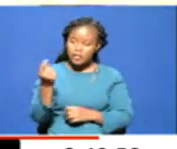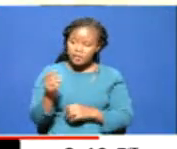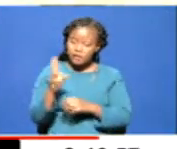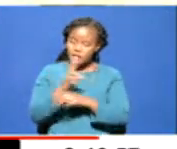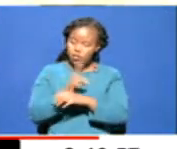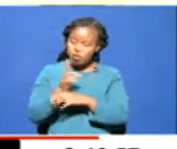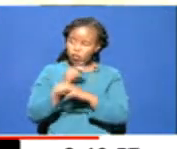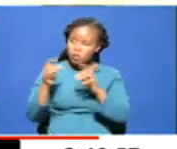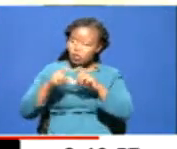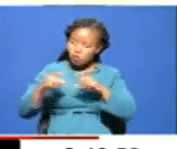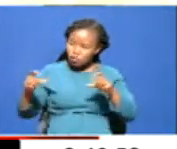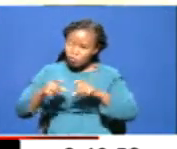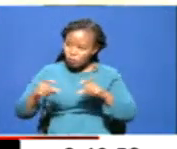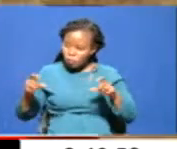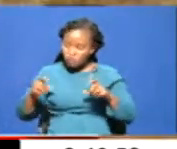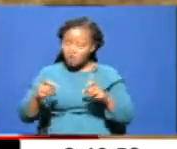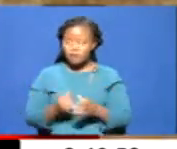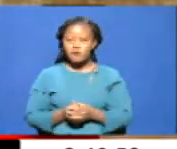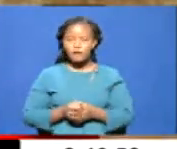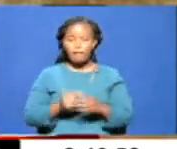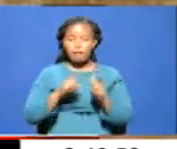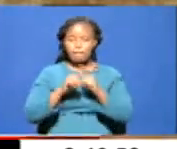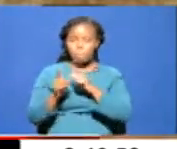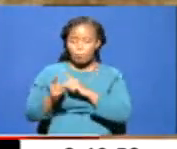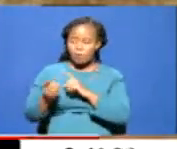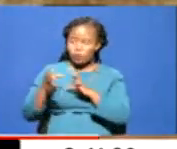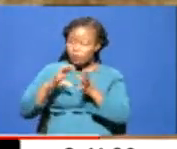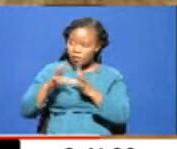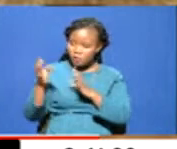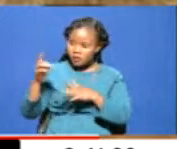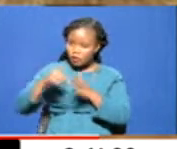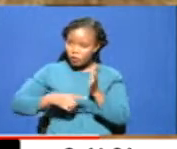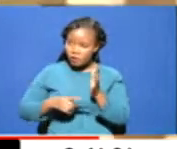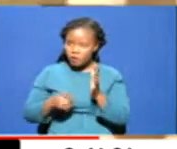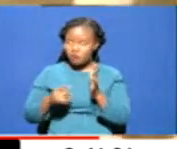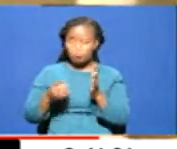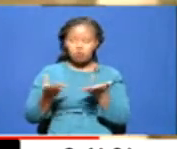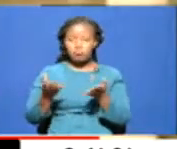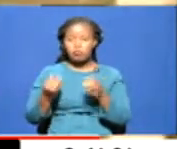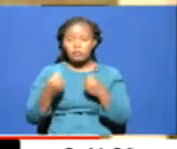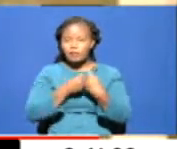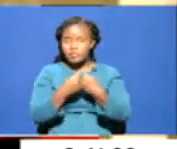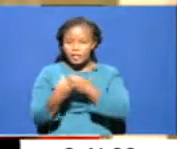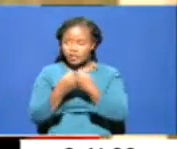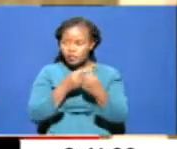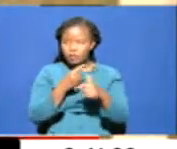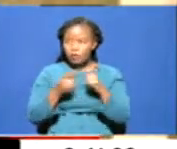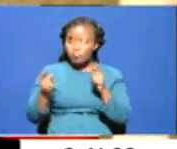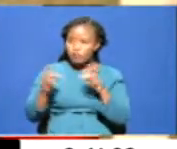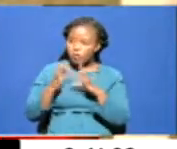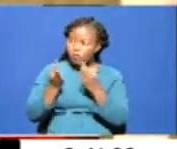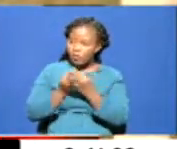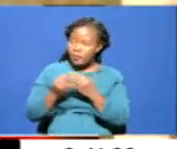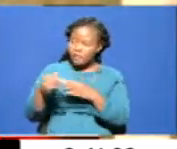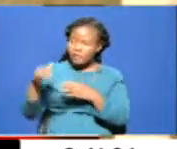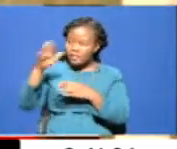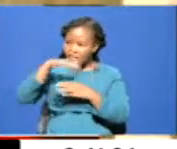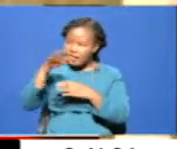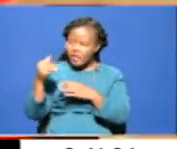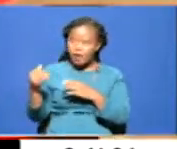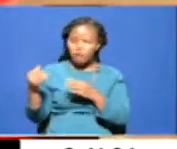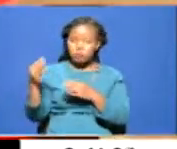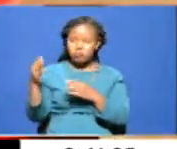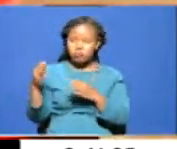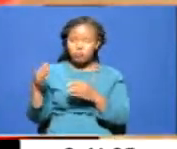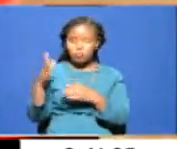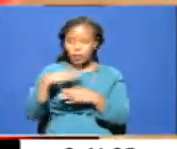primary cooking fuel. It is estimated that complications from households' air pollution through inefficient stoves and fuels